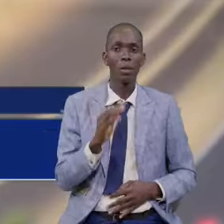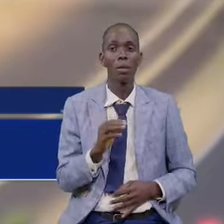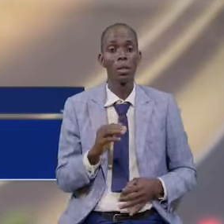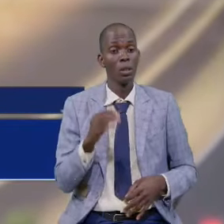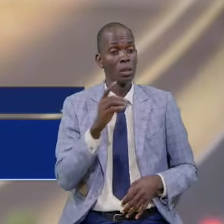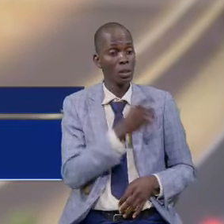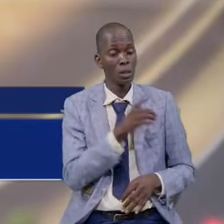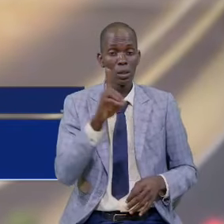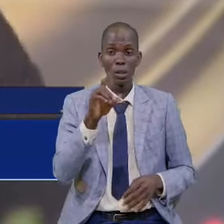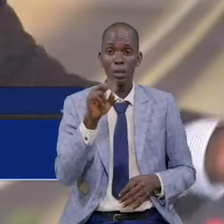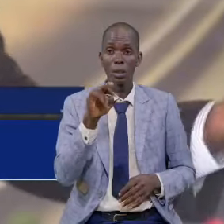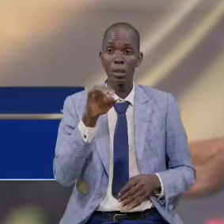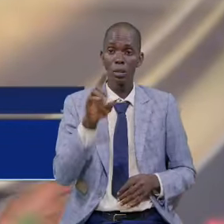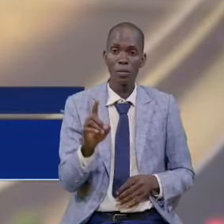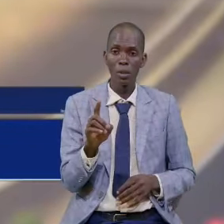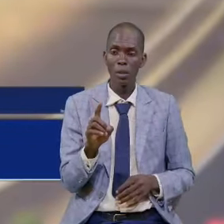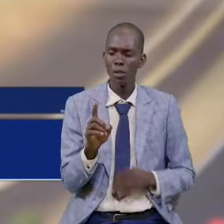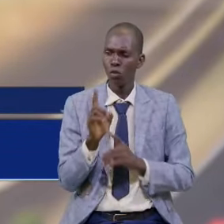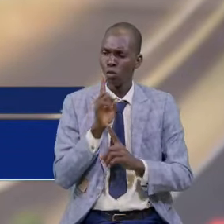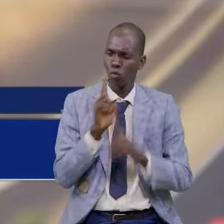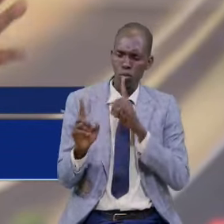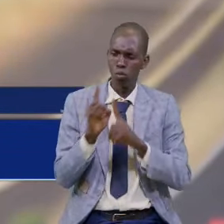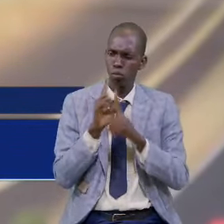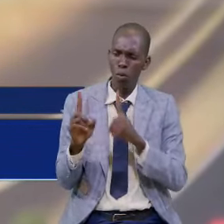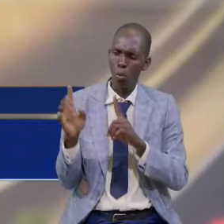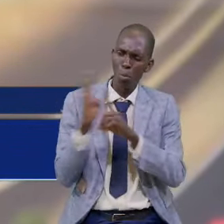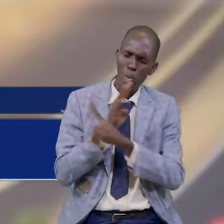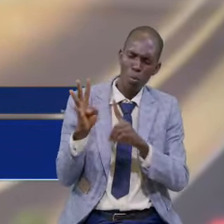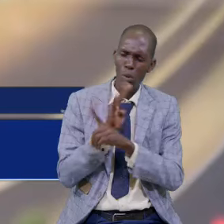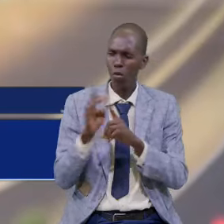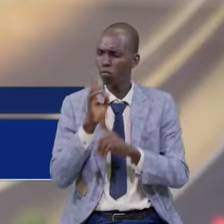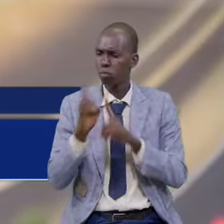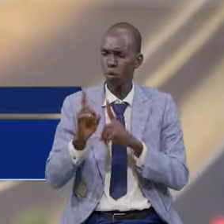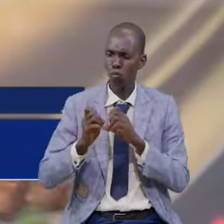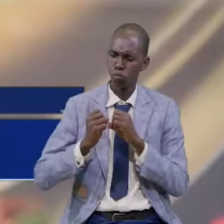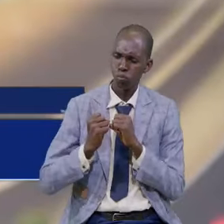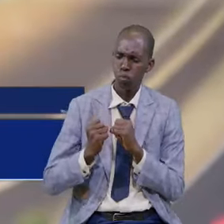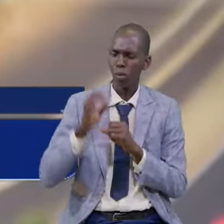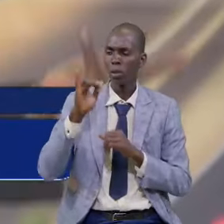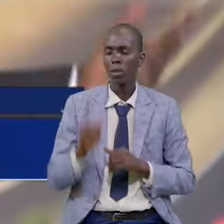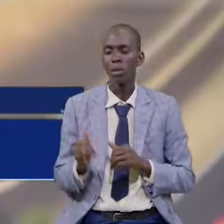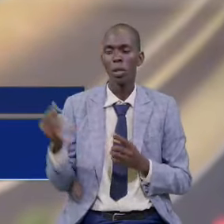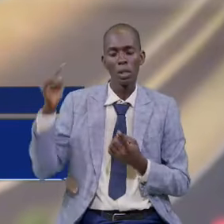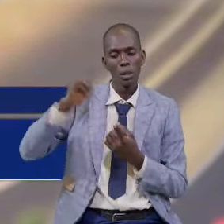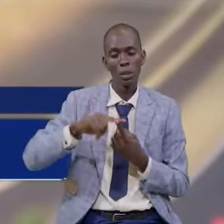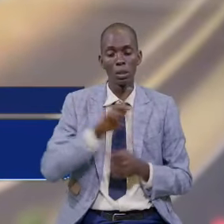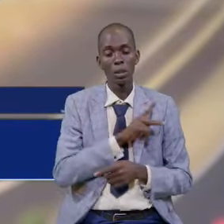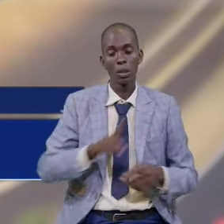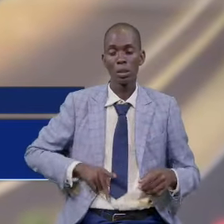changed Saul's mind. Saul had said, you cannot. But he said, I